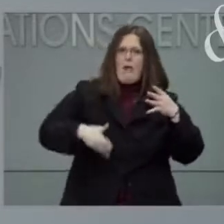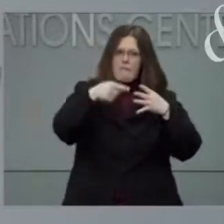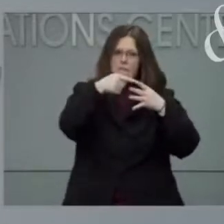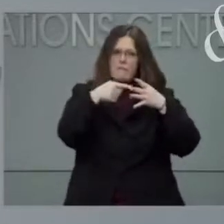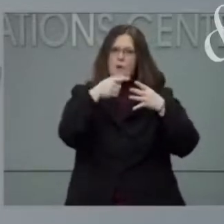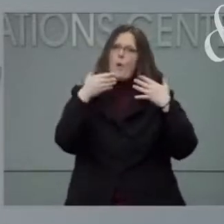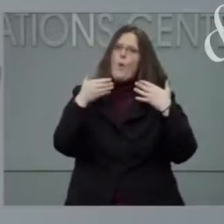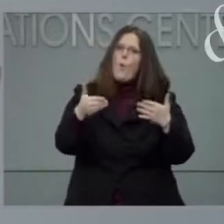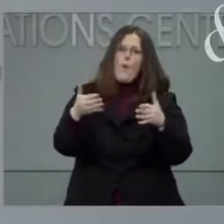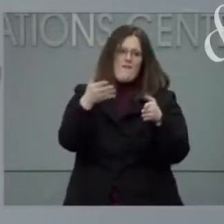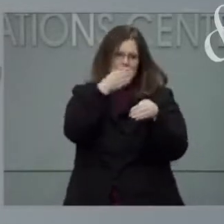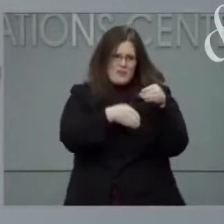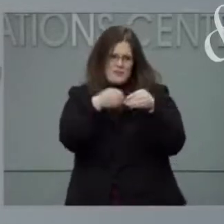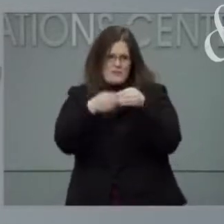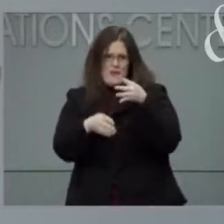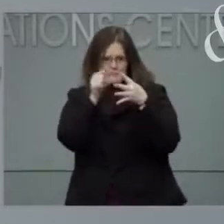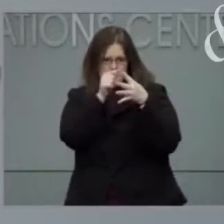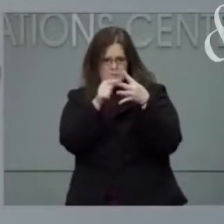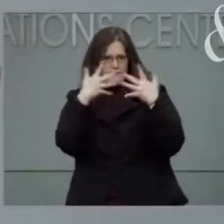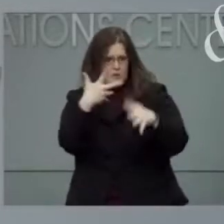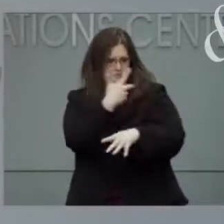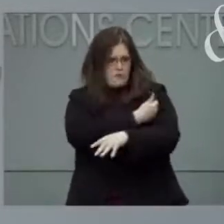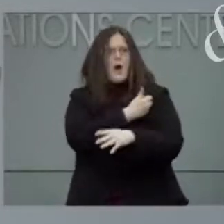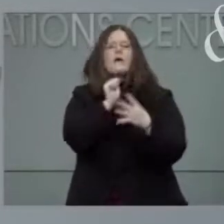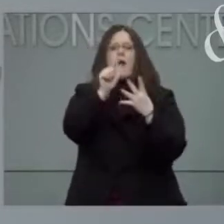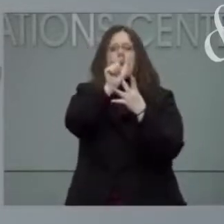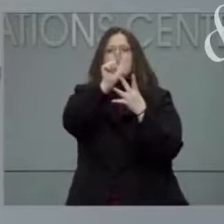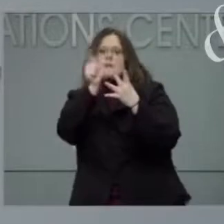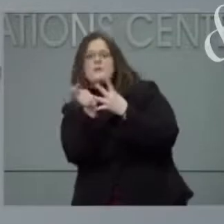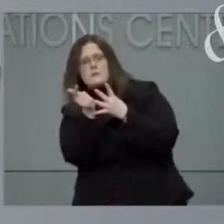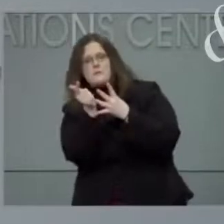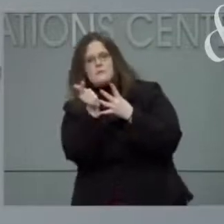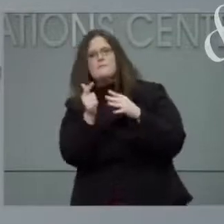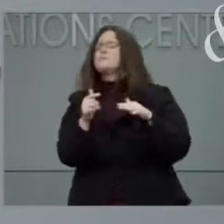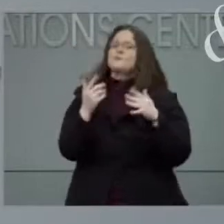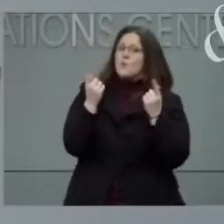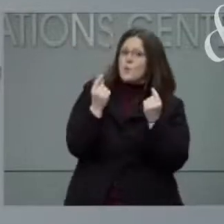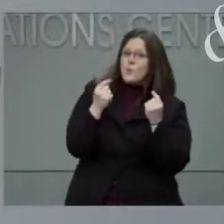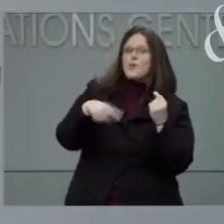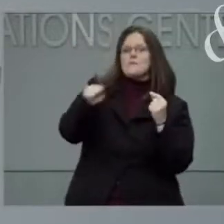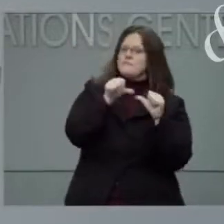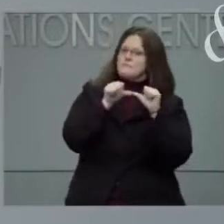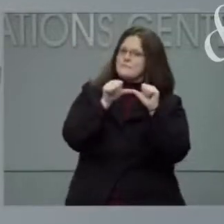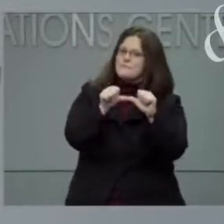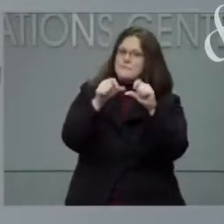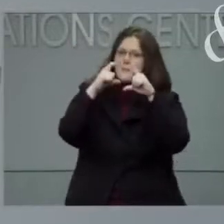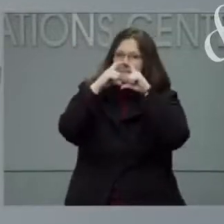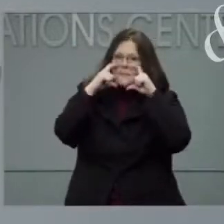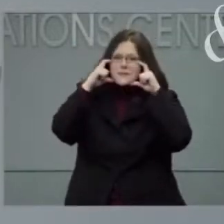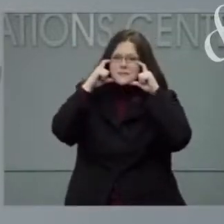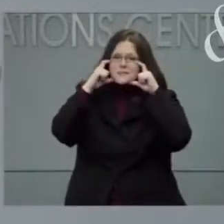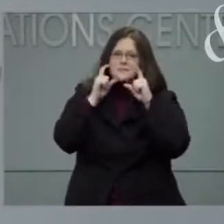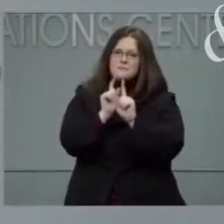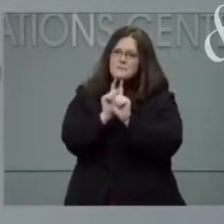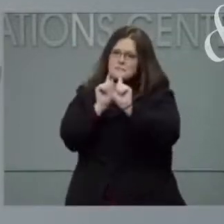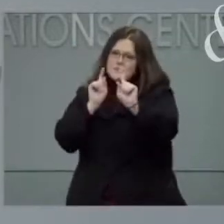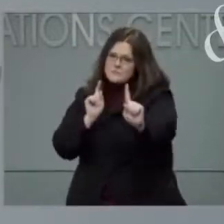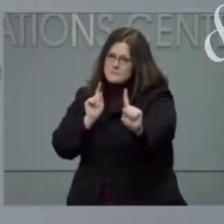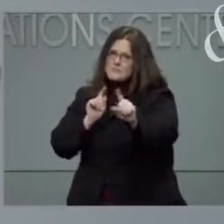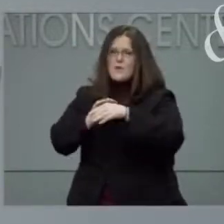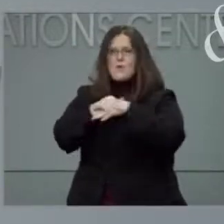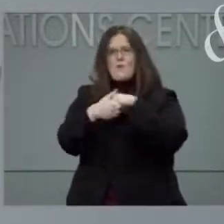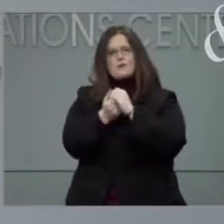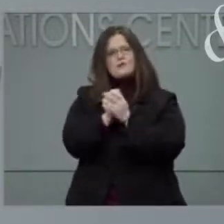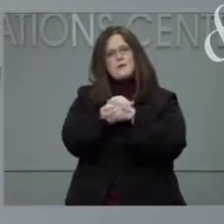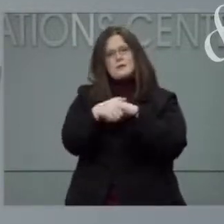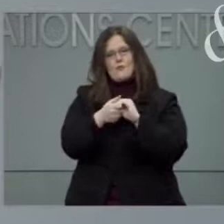spread of COVID-19 and save lives, please continue to practice the 3 Ws, wearing that mask, waiting 6 feet apart, and washing your